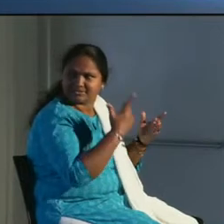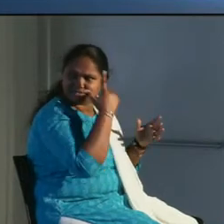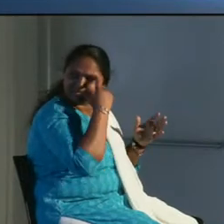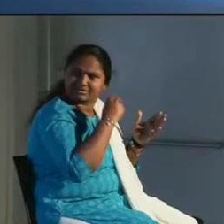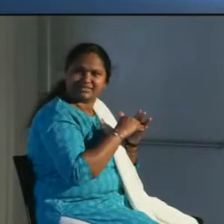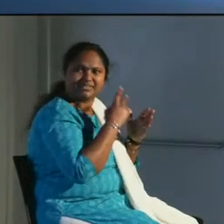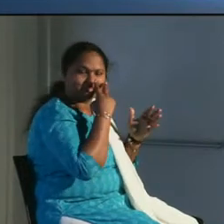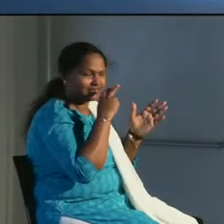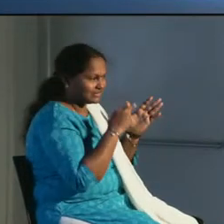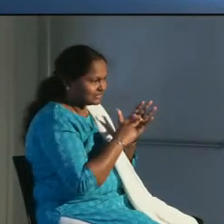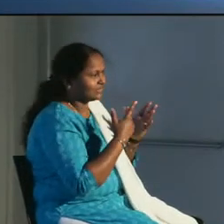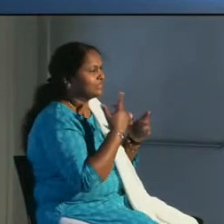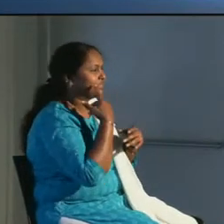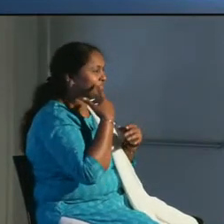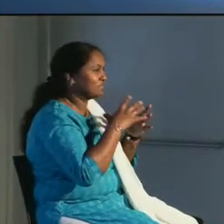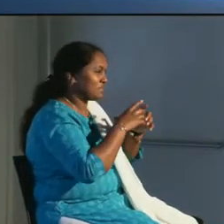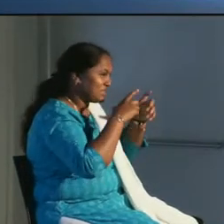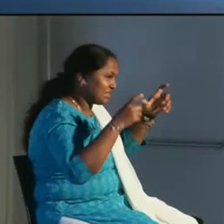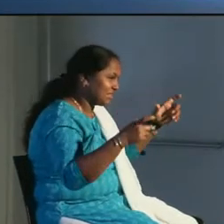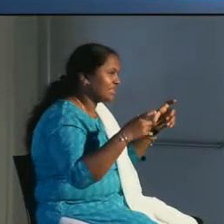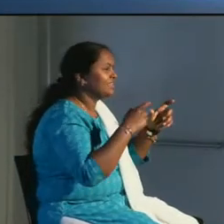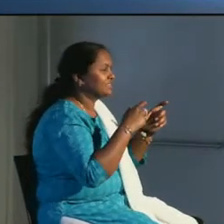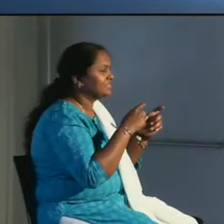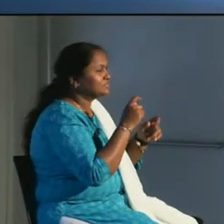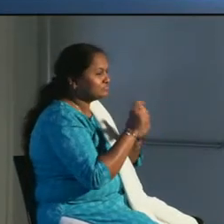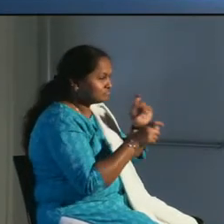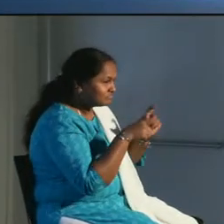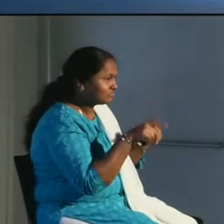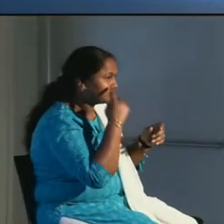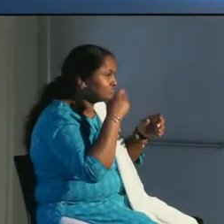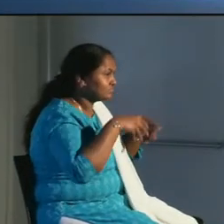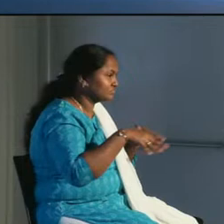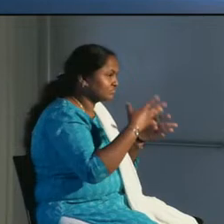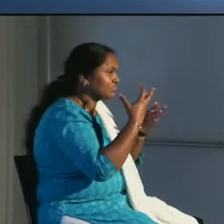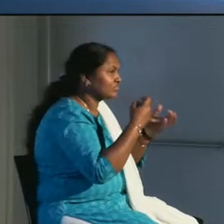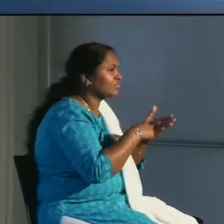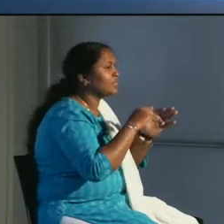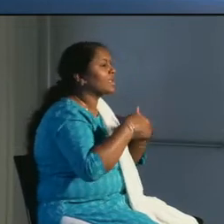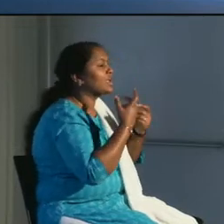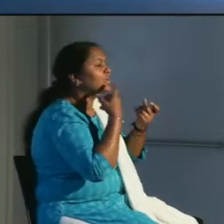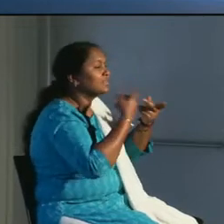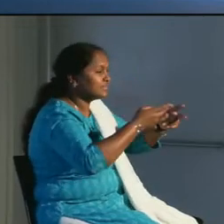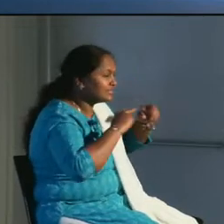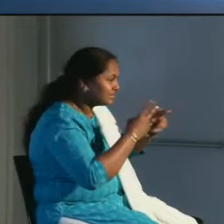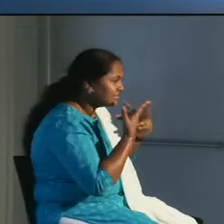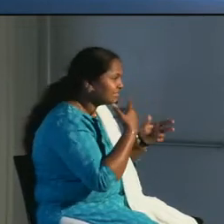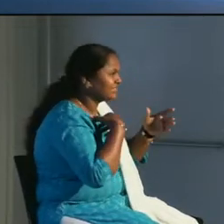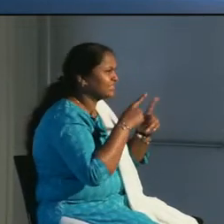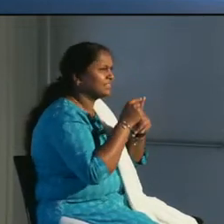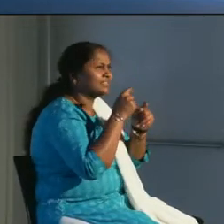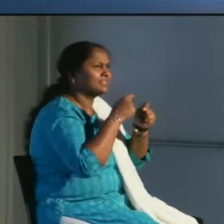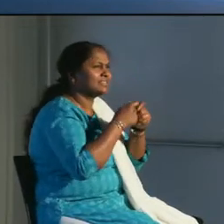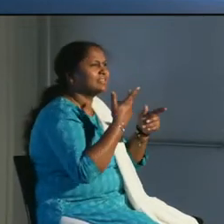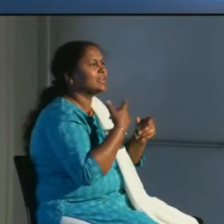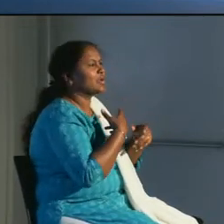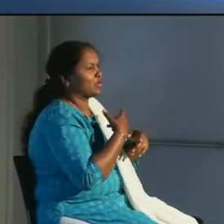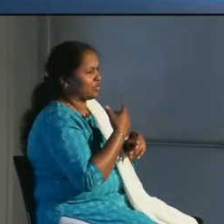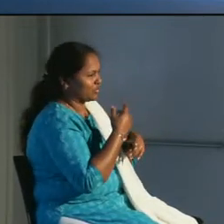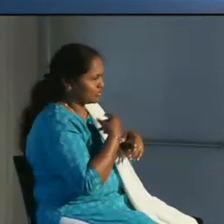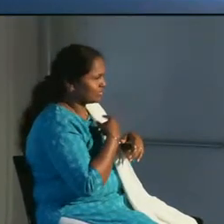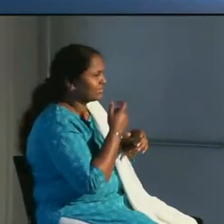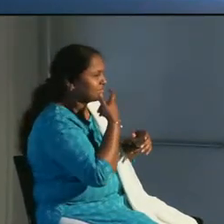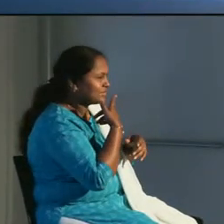by a larger public, which is the people on the streets? And how are they going to respond to the kind of work that you do? Who is my